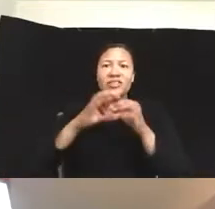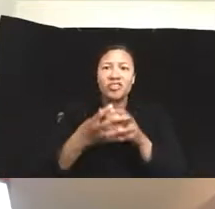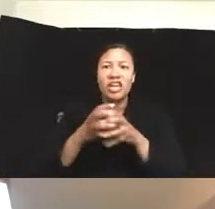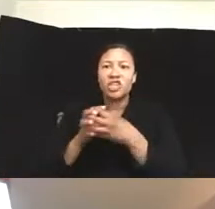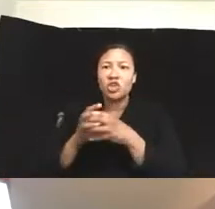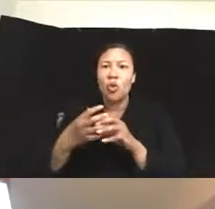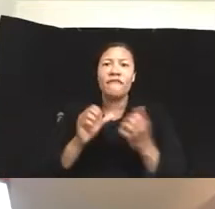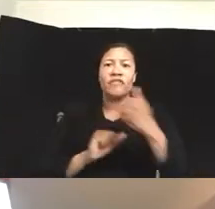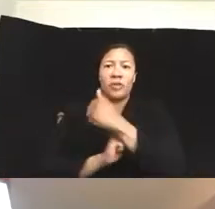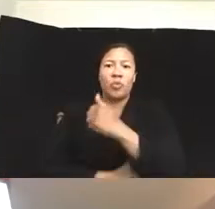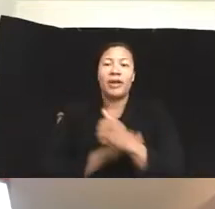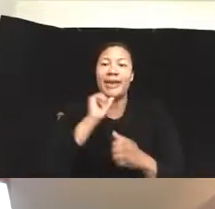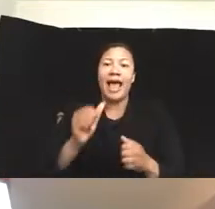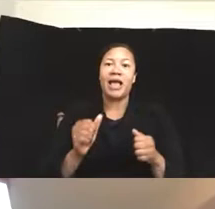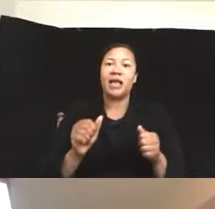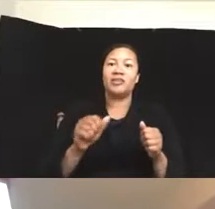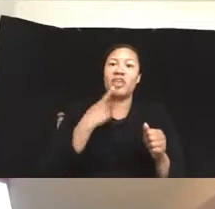this either or,